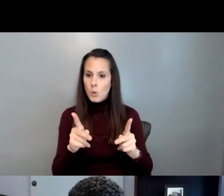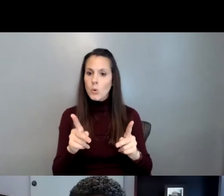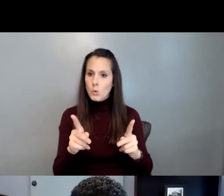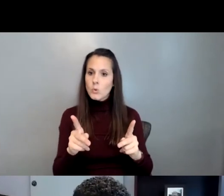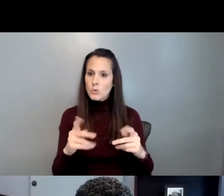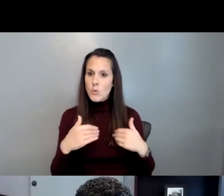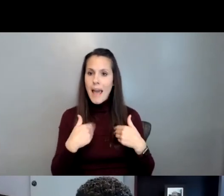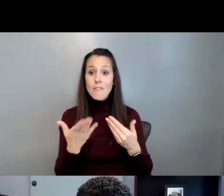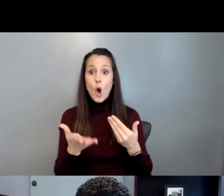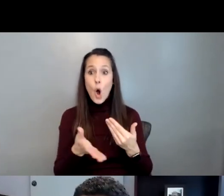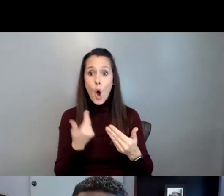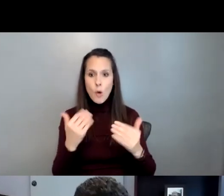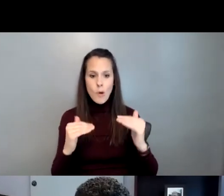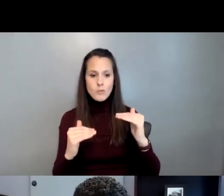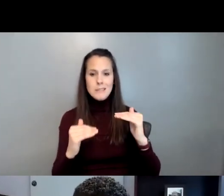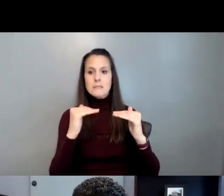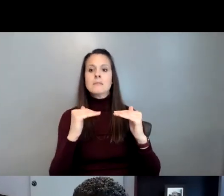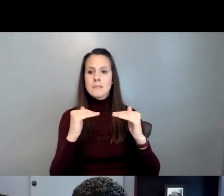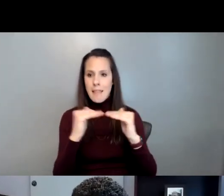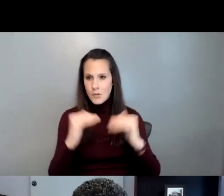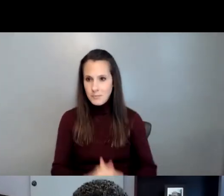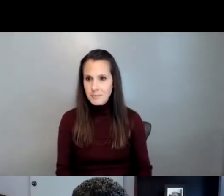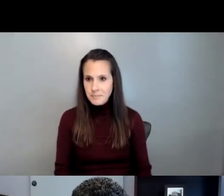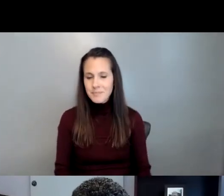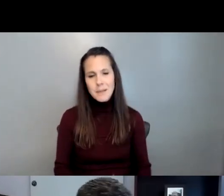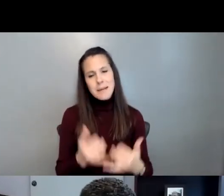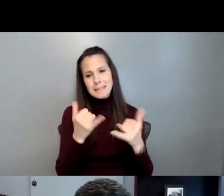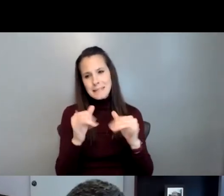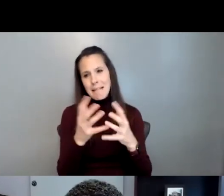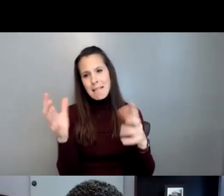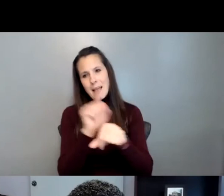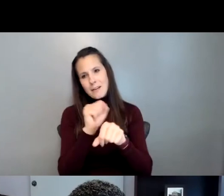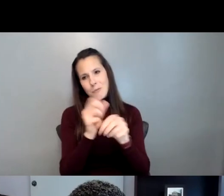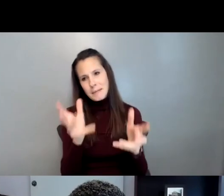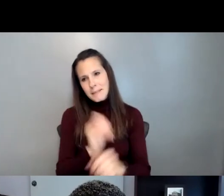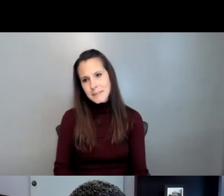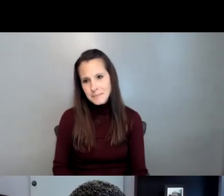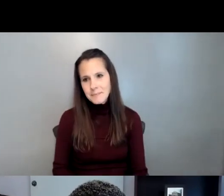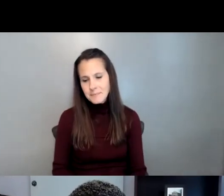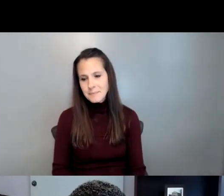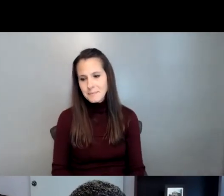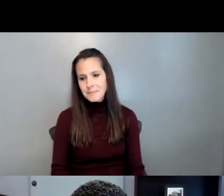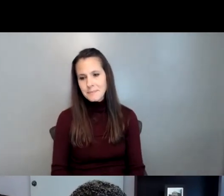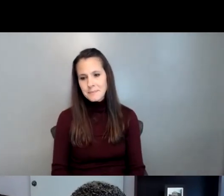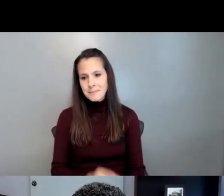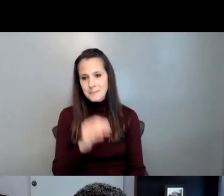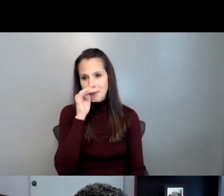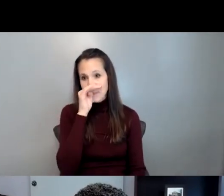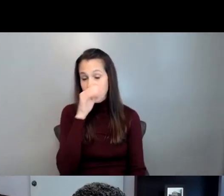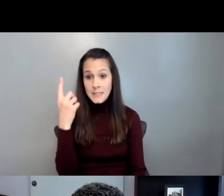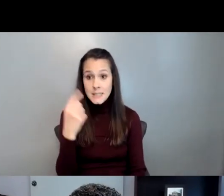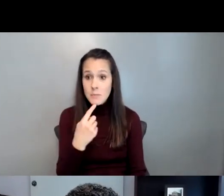playing field can even be seen as a semblance of level. But we have a very, very long way to go till we get there. Now, someone said